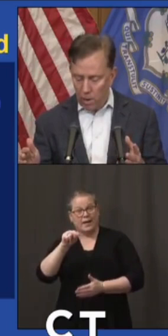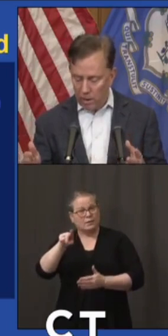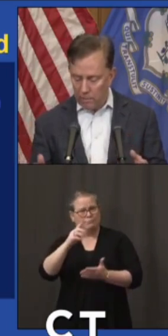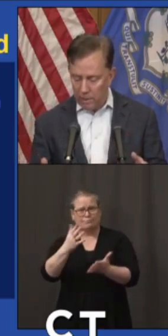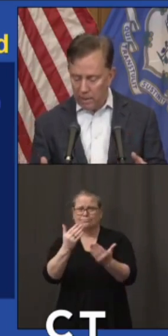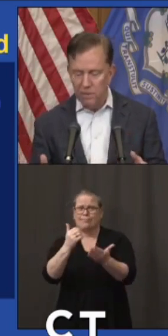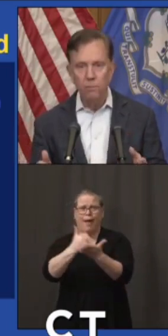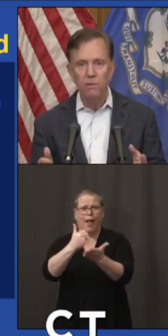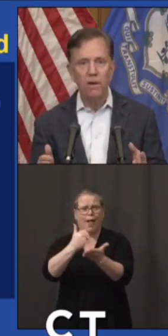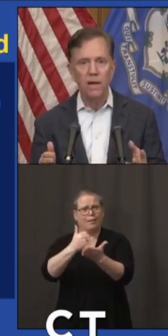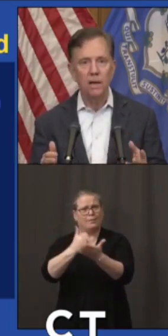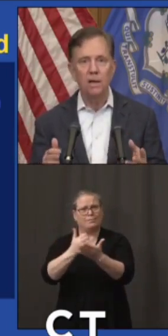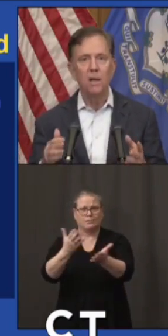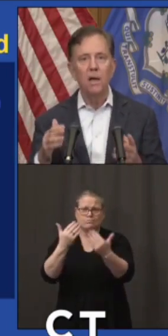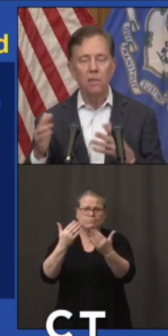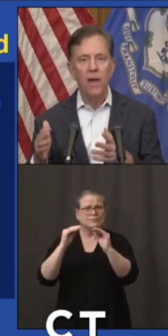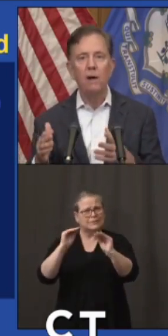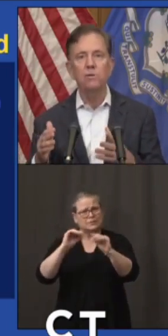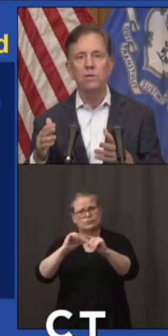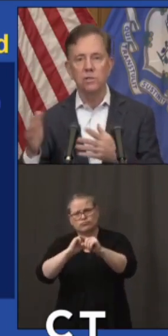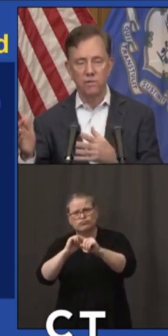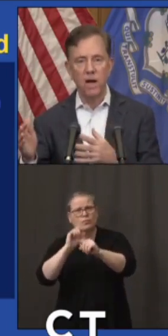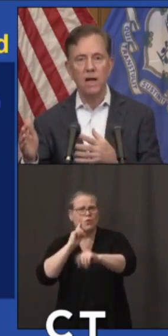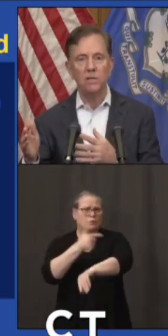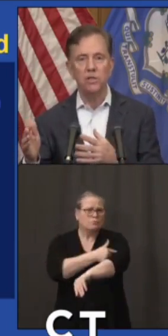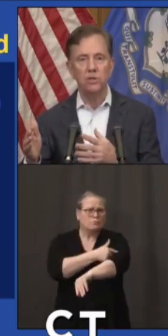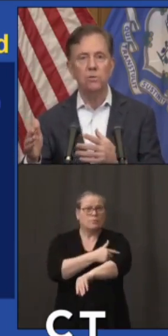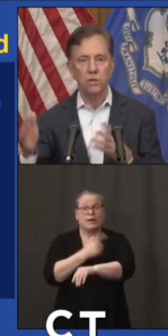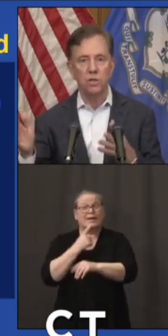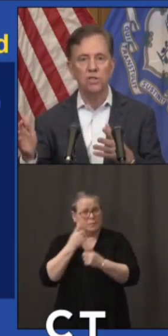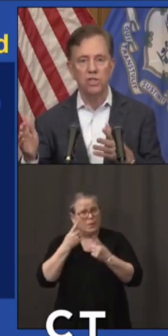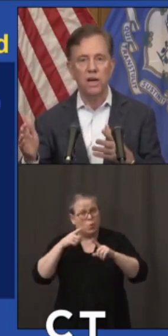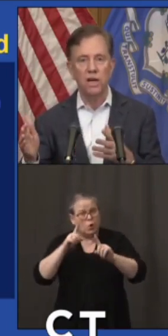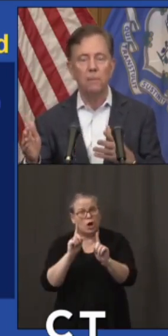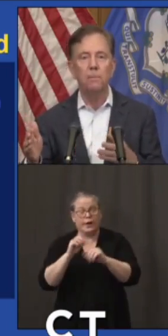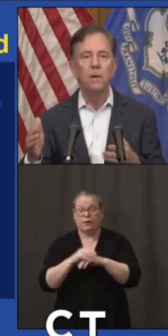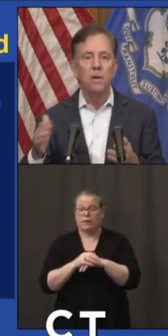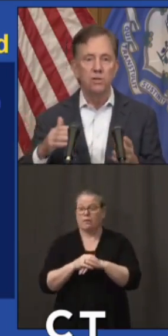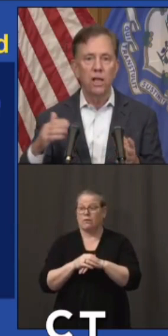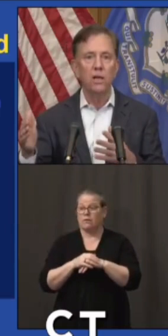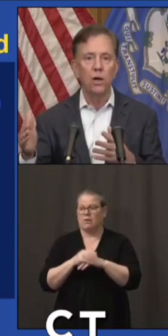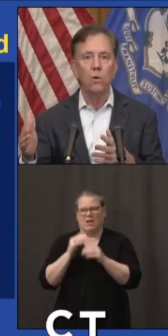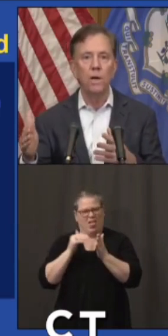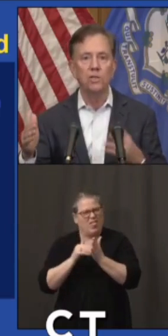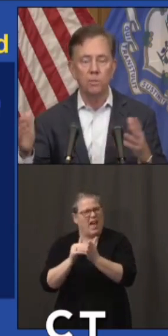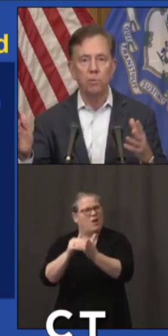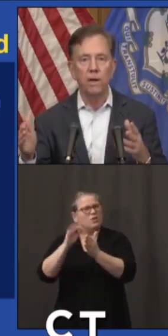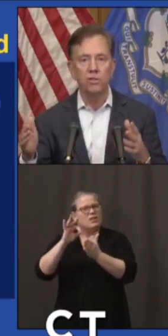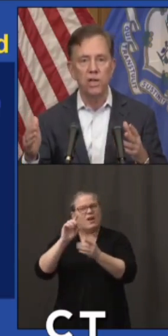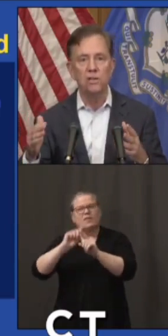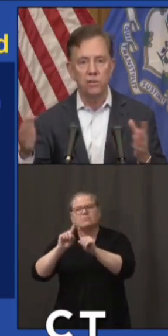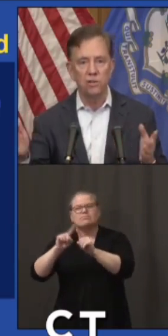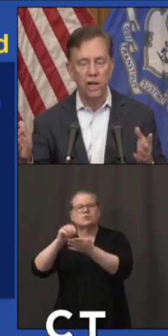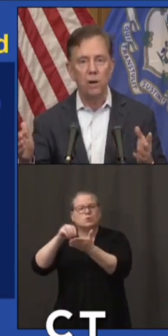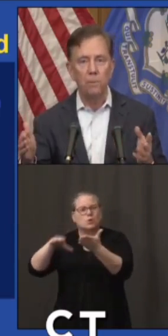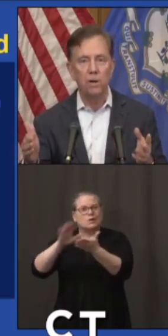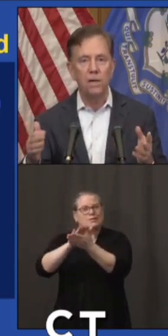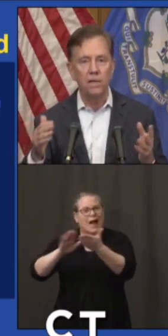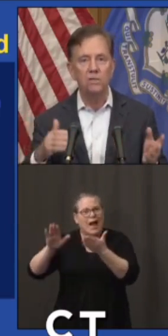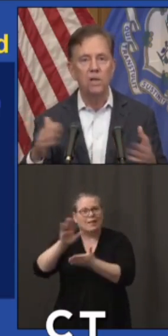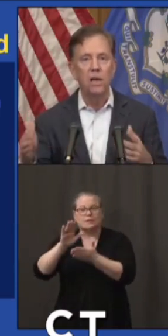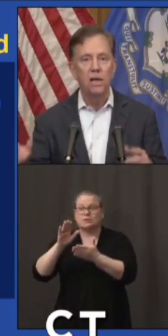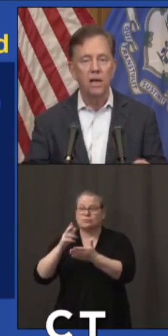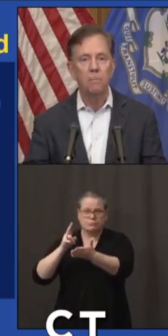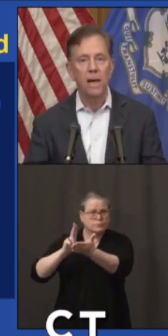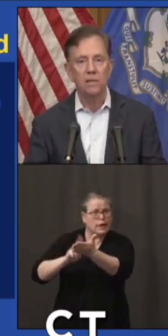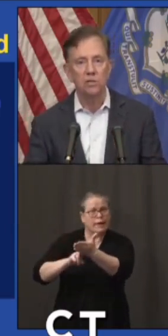pretty well. I mean, I think we've had thousands of college students sign up so they can go in as apprentice teachers and help our